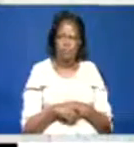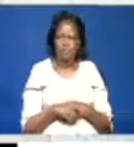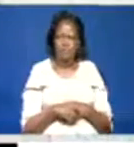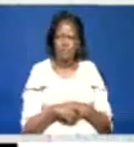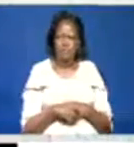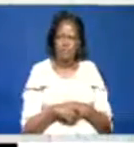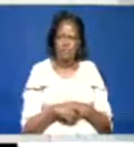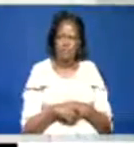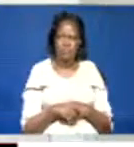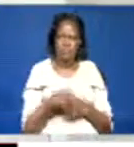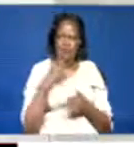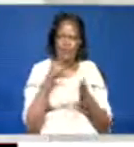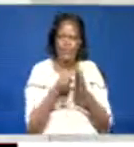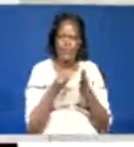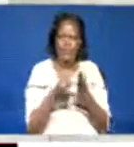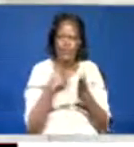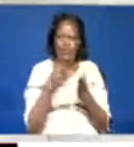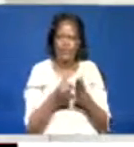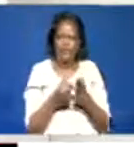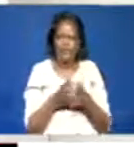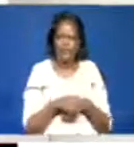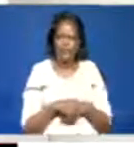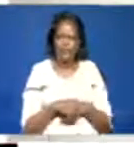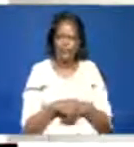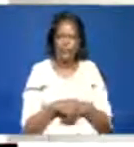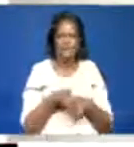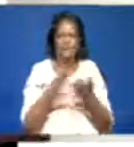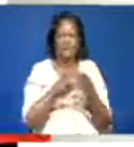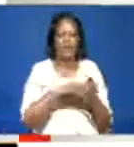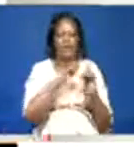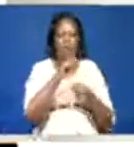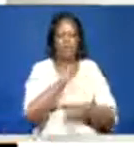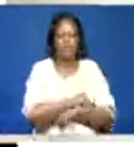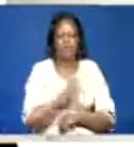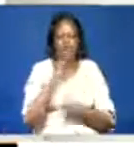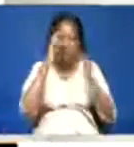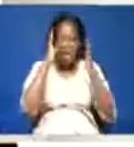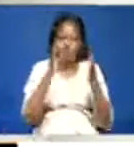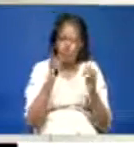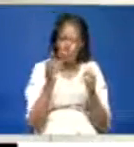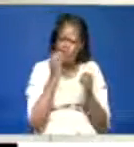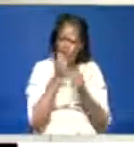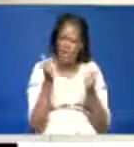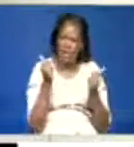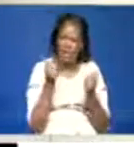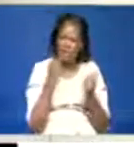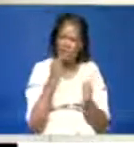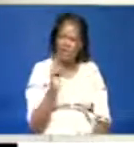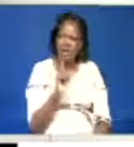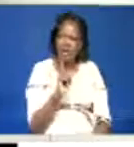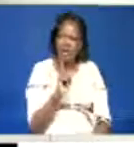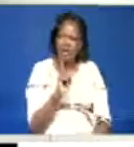to the children, and I say, how are you? Did you enjoy your meal? They say, no, then tomorrow we will